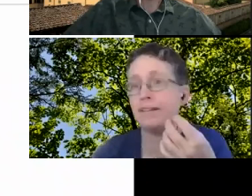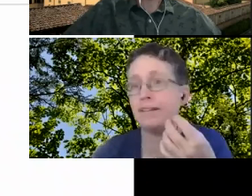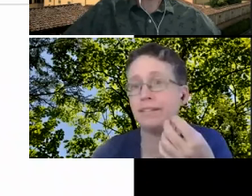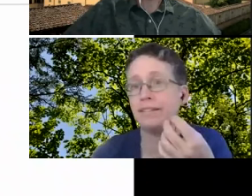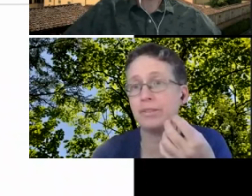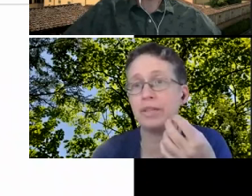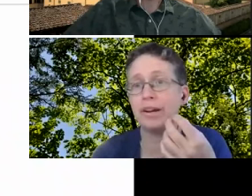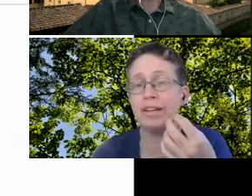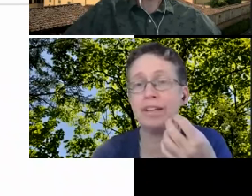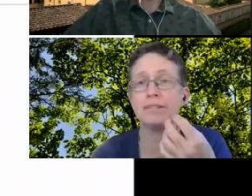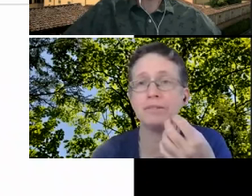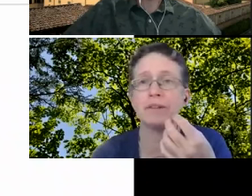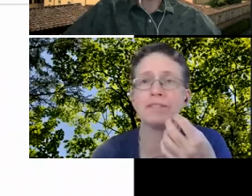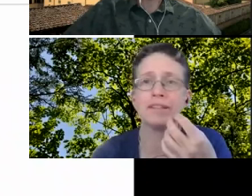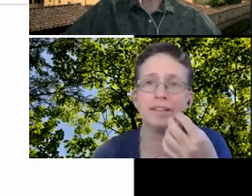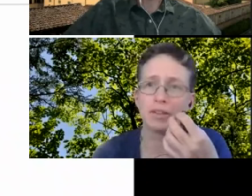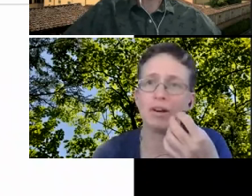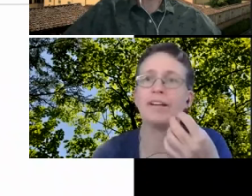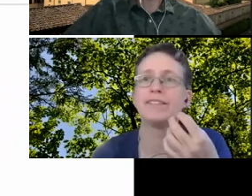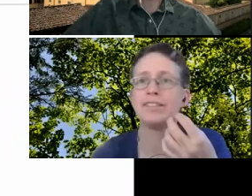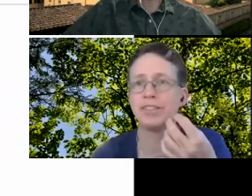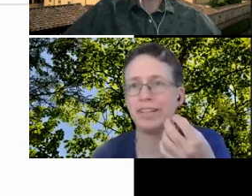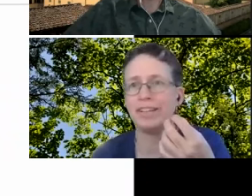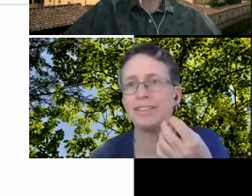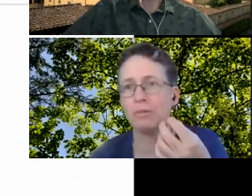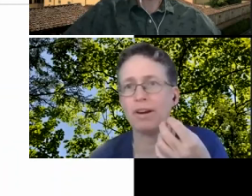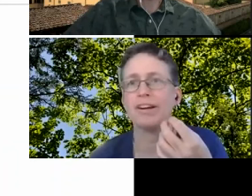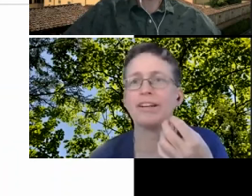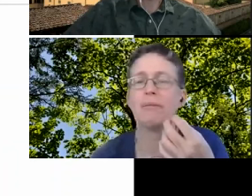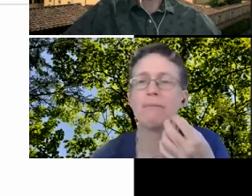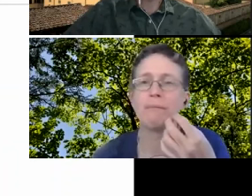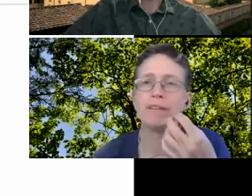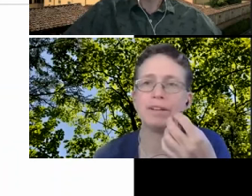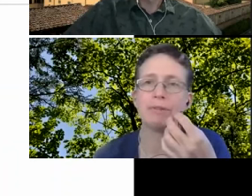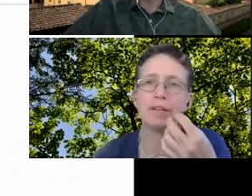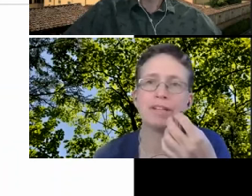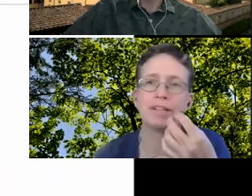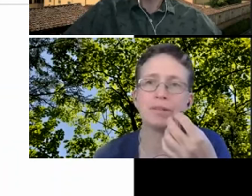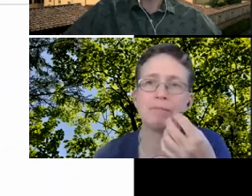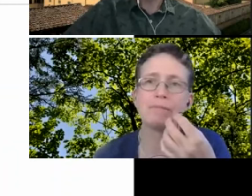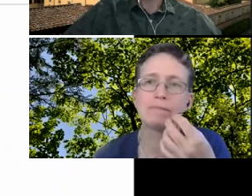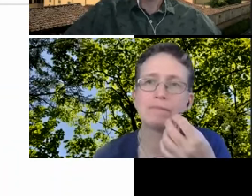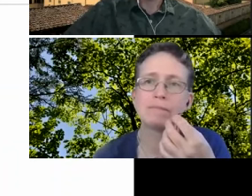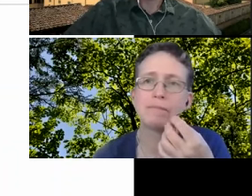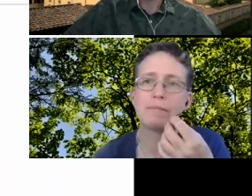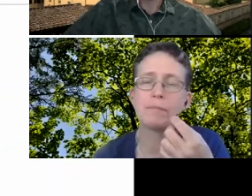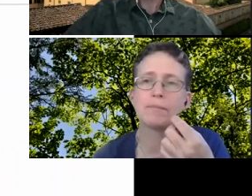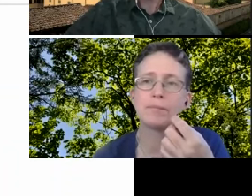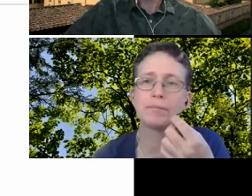that suiting our needs involves lawns and trees and water, even if we're in a desert.